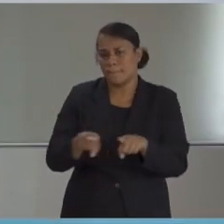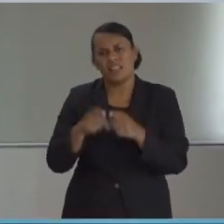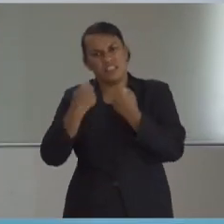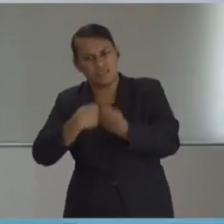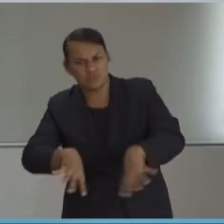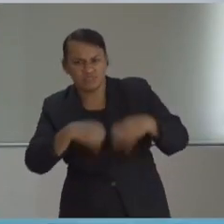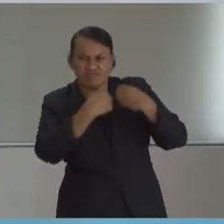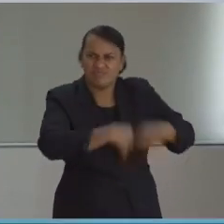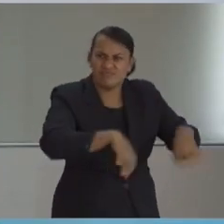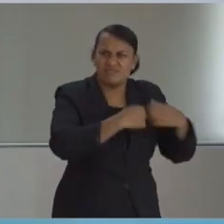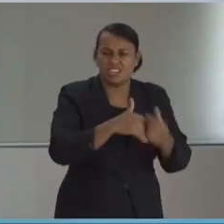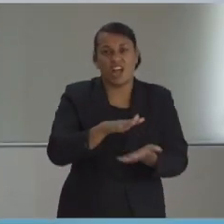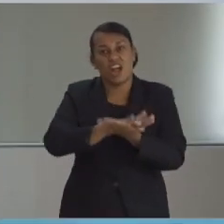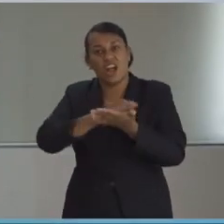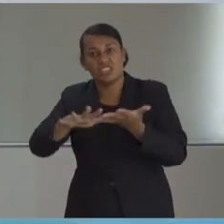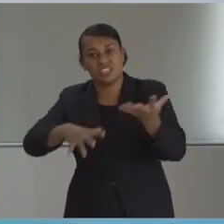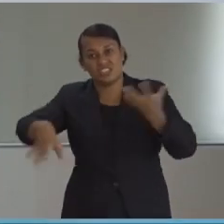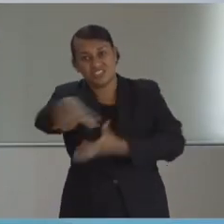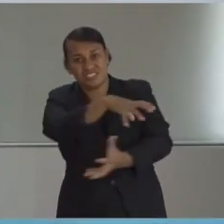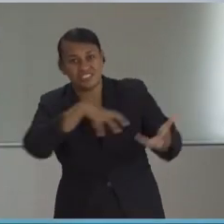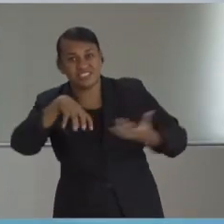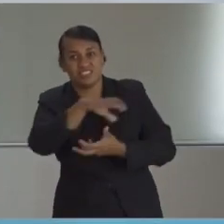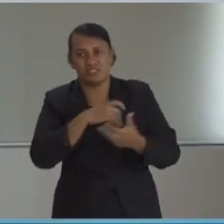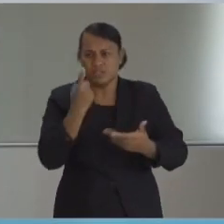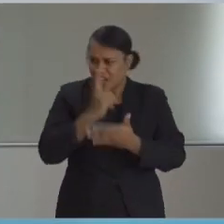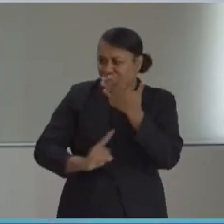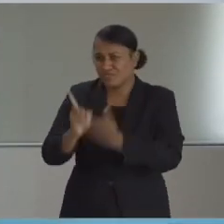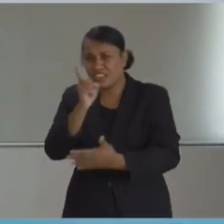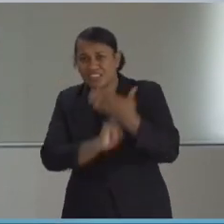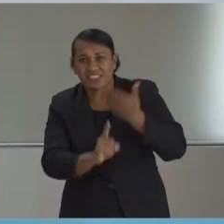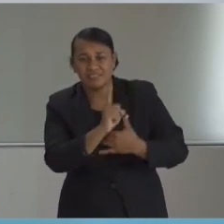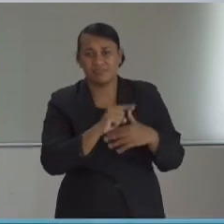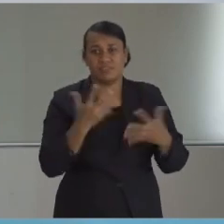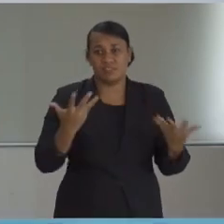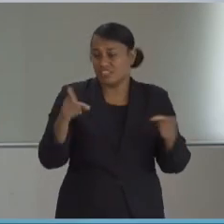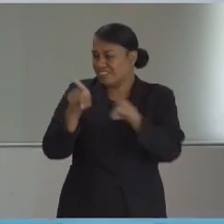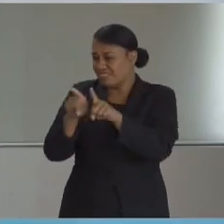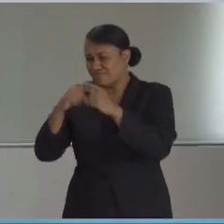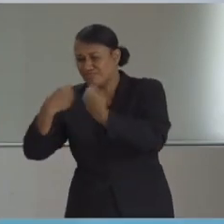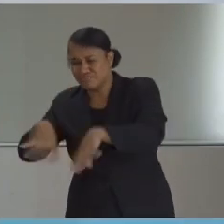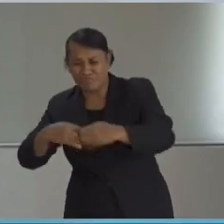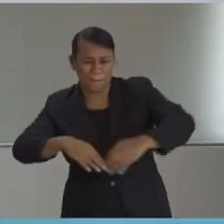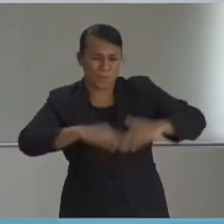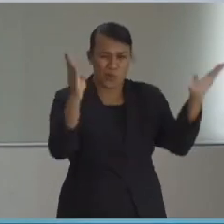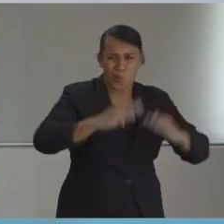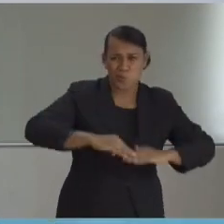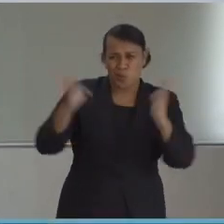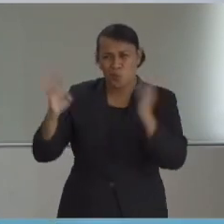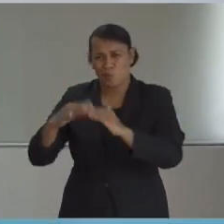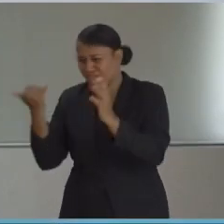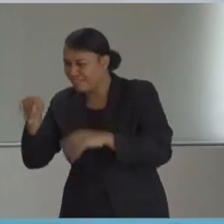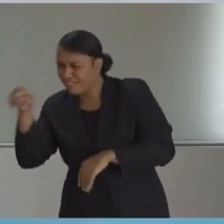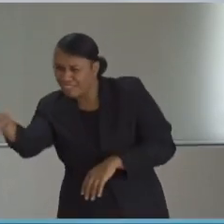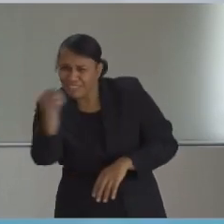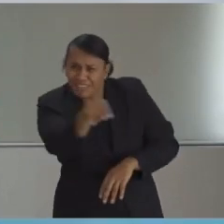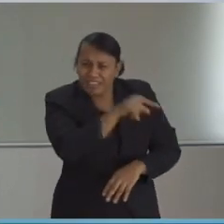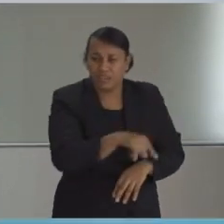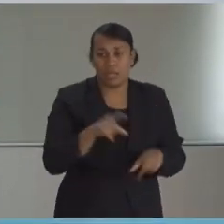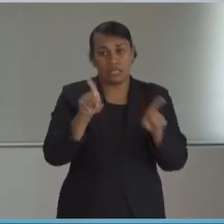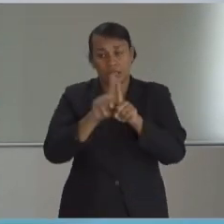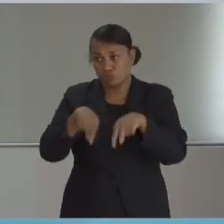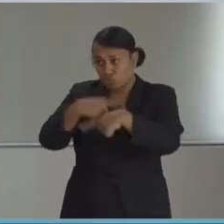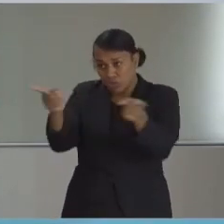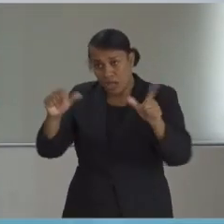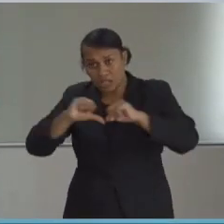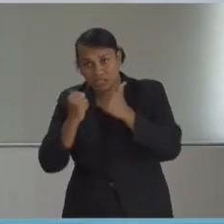is TC Harold and its devastating effects. Of course, you would agree that we are yet